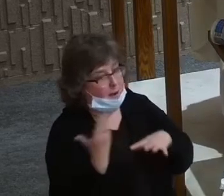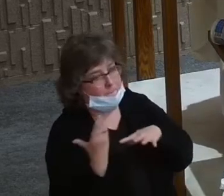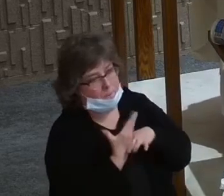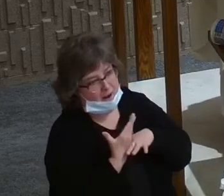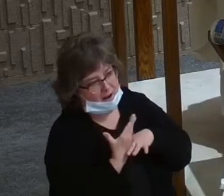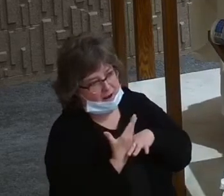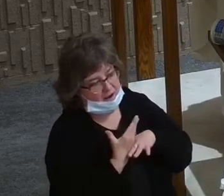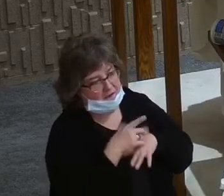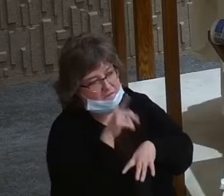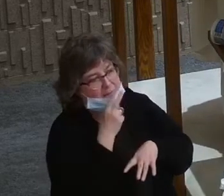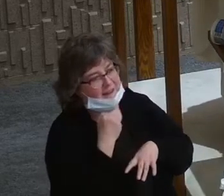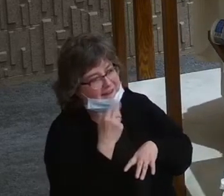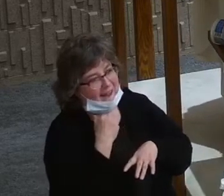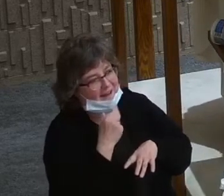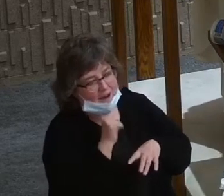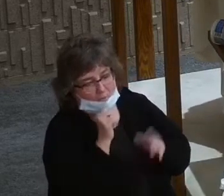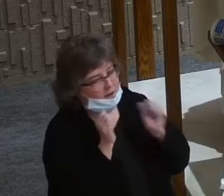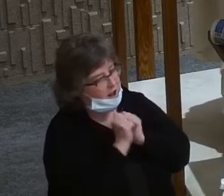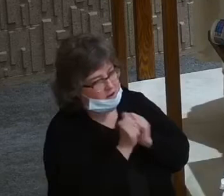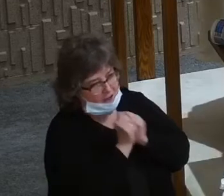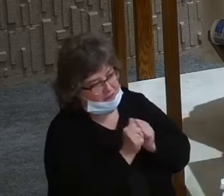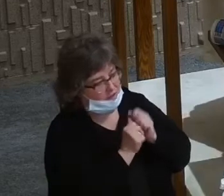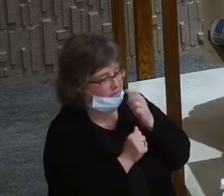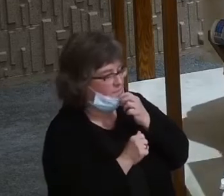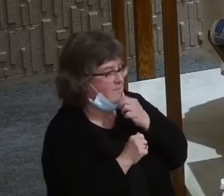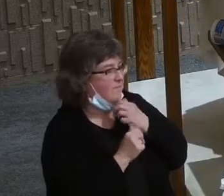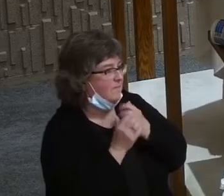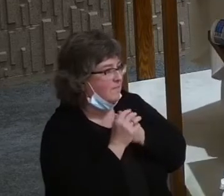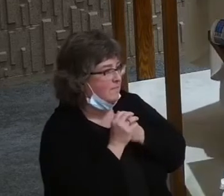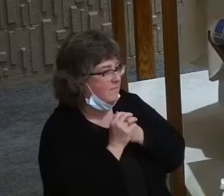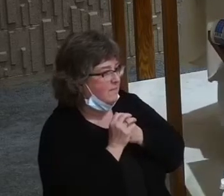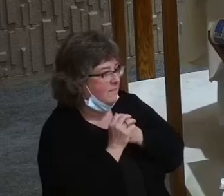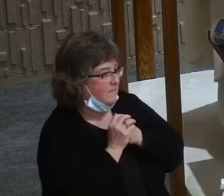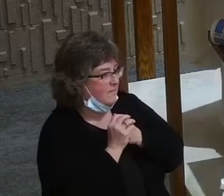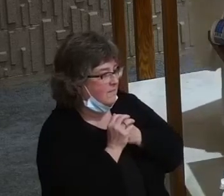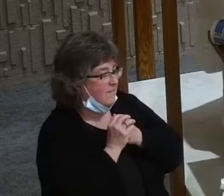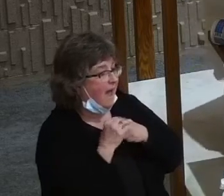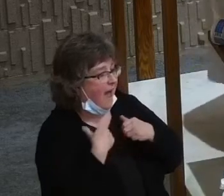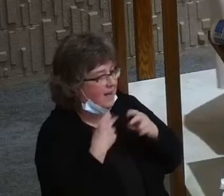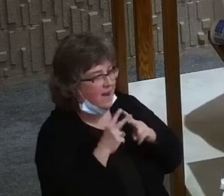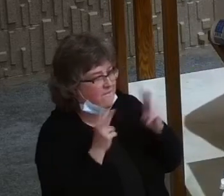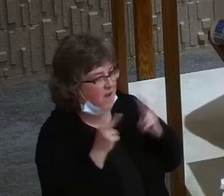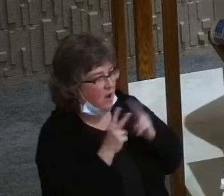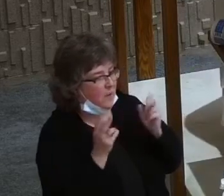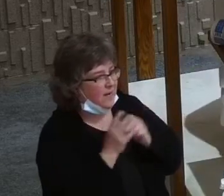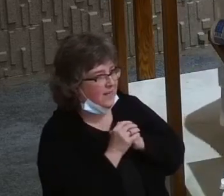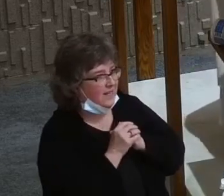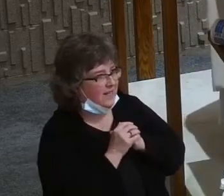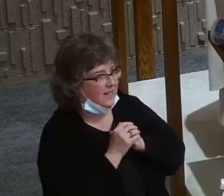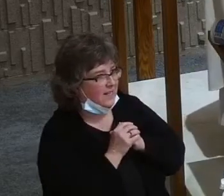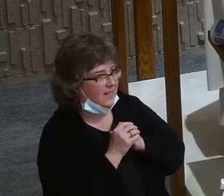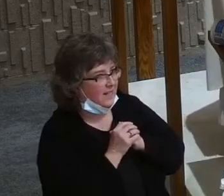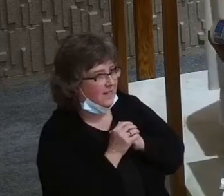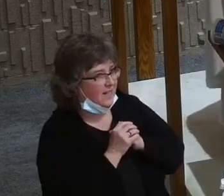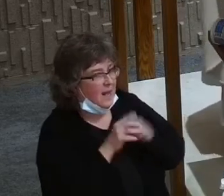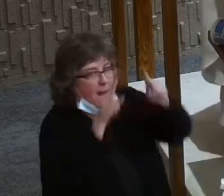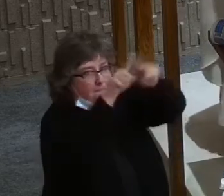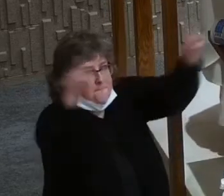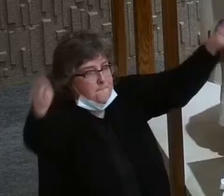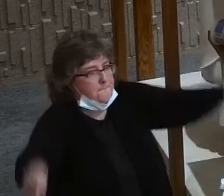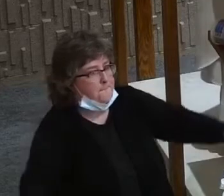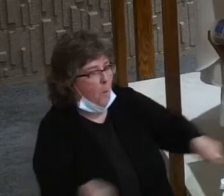break from the Peeps because we weren't together. And I had a very large poster